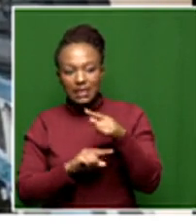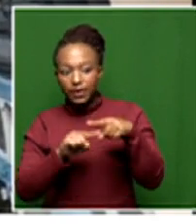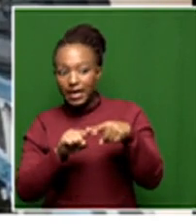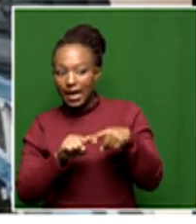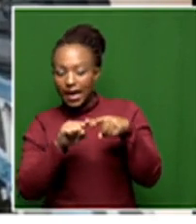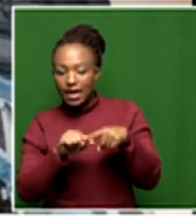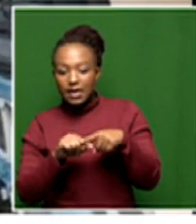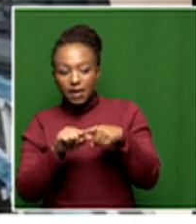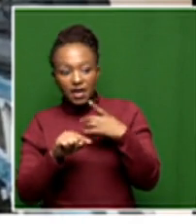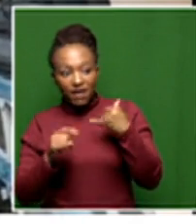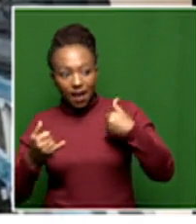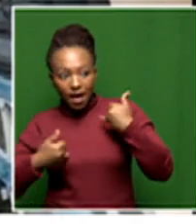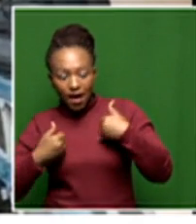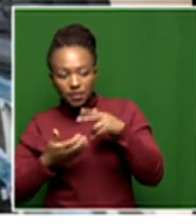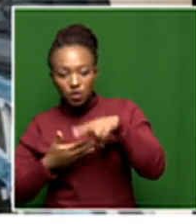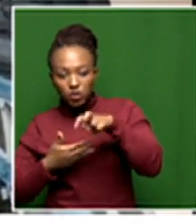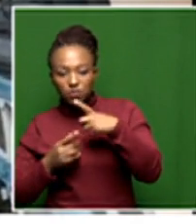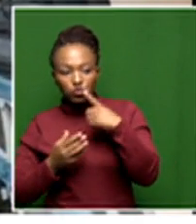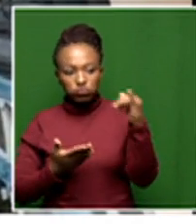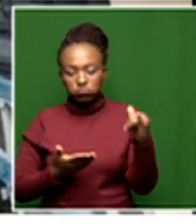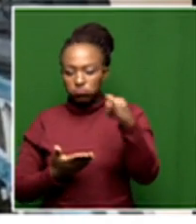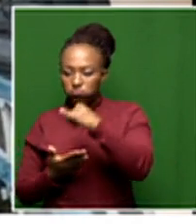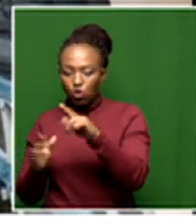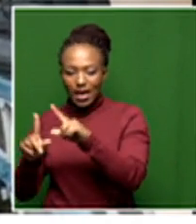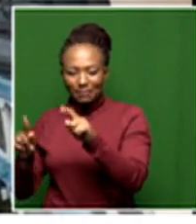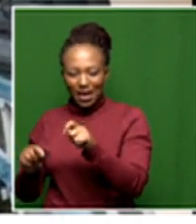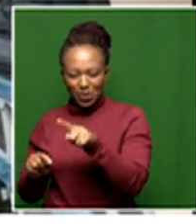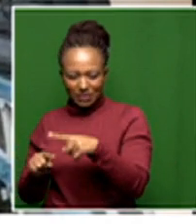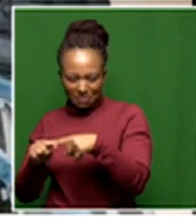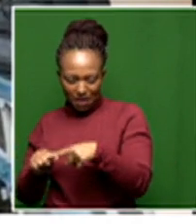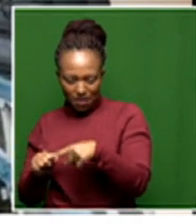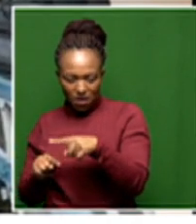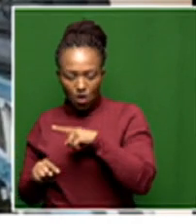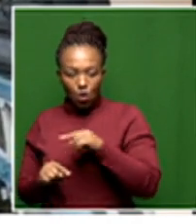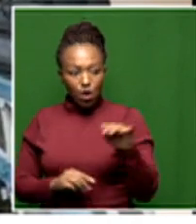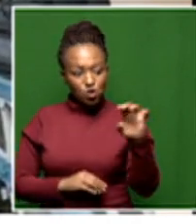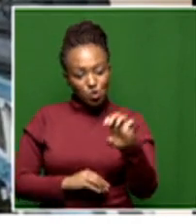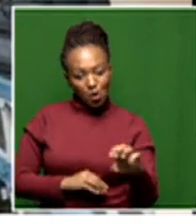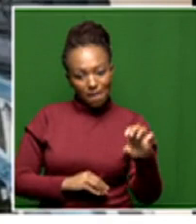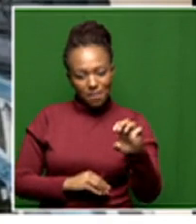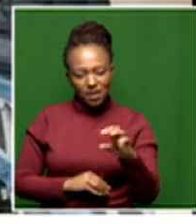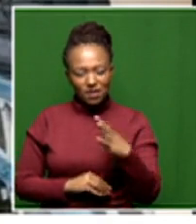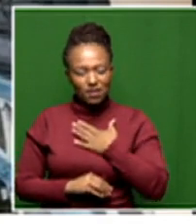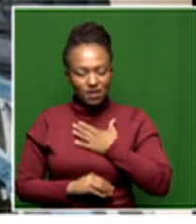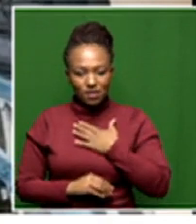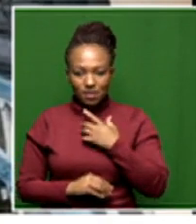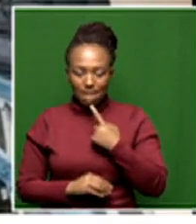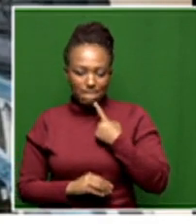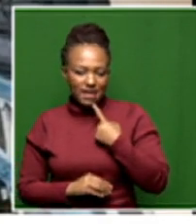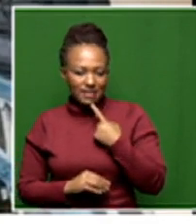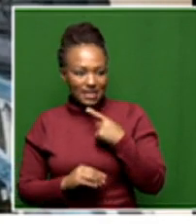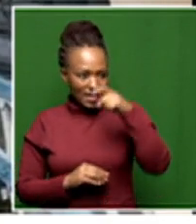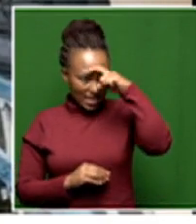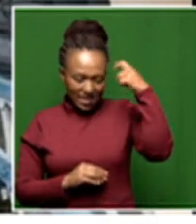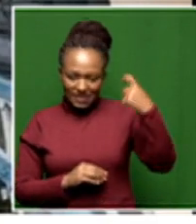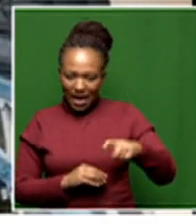whether we can bring leisure tourists to Cape Town. You know, we have to realize that Europeans missed an entire summer